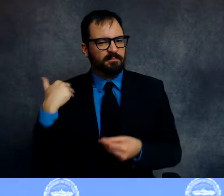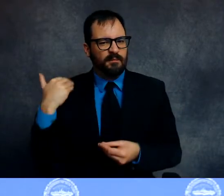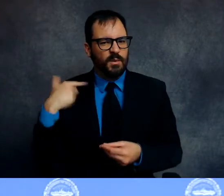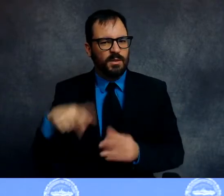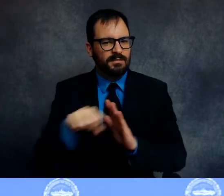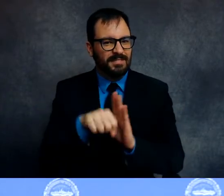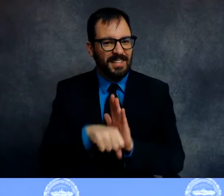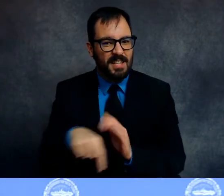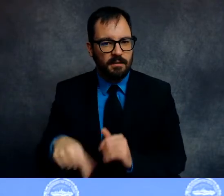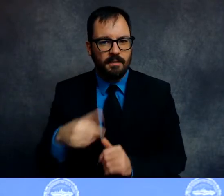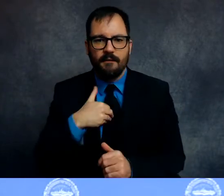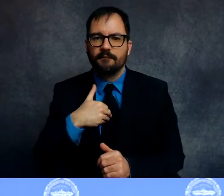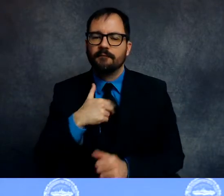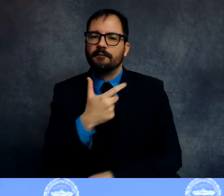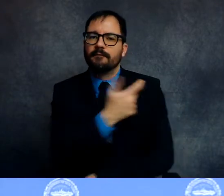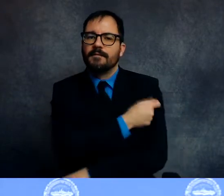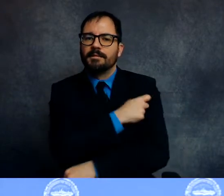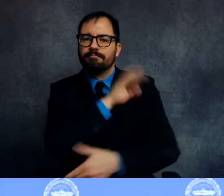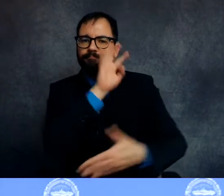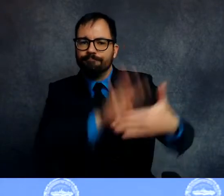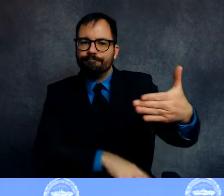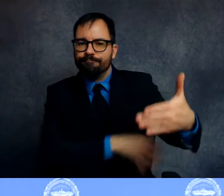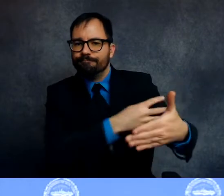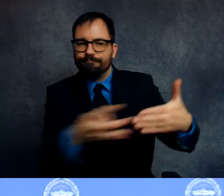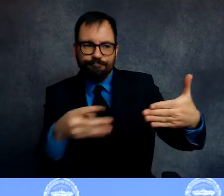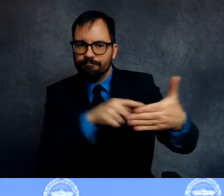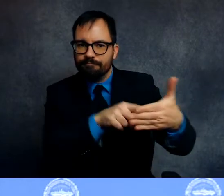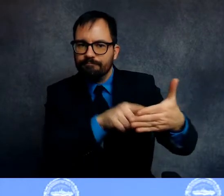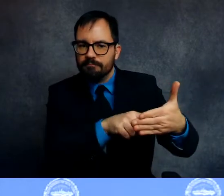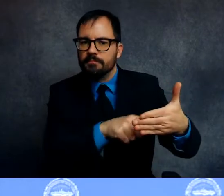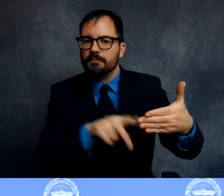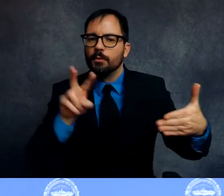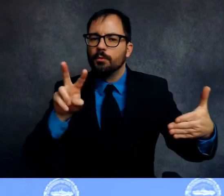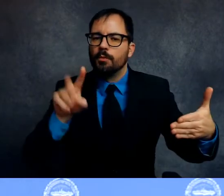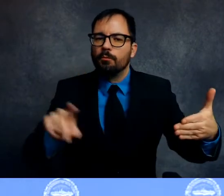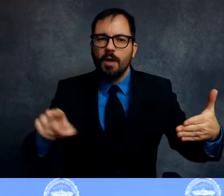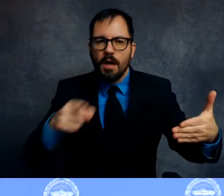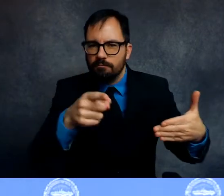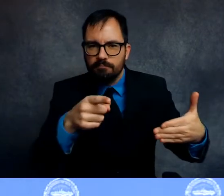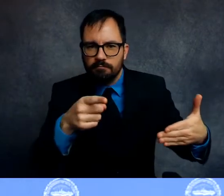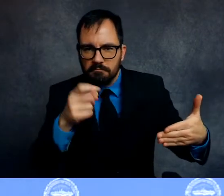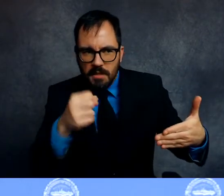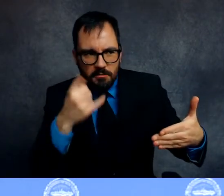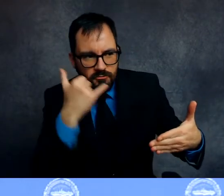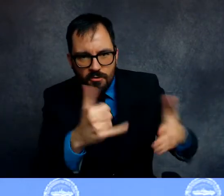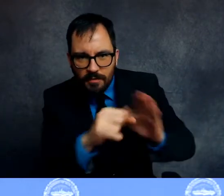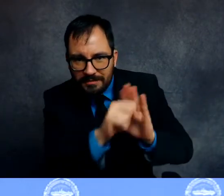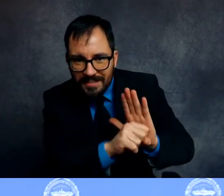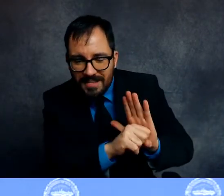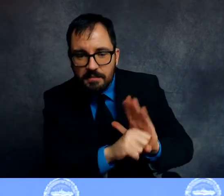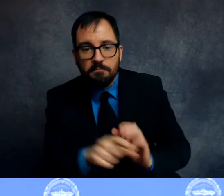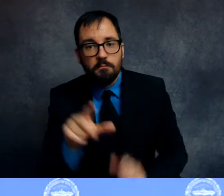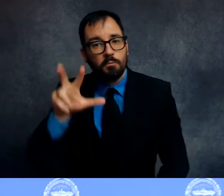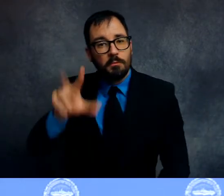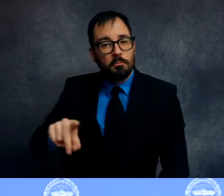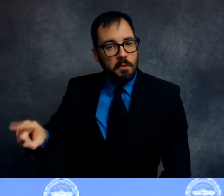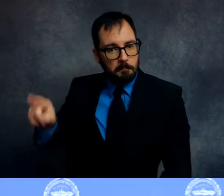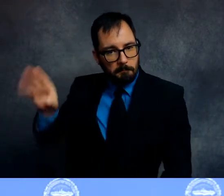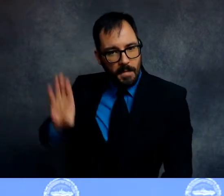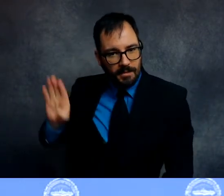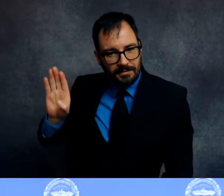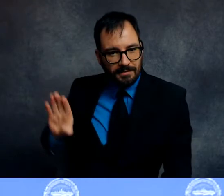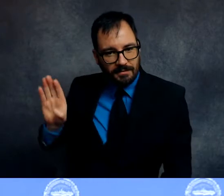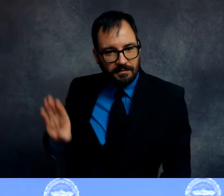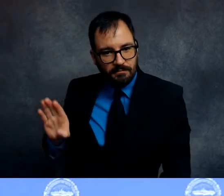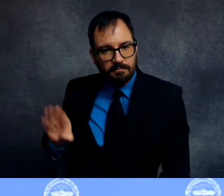mass.gov/COVID-vaccine. The state also, as I mentioned, has a vaccine schedule resource available at 211. So if you're not calling from the city of Boston